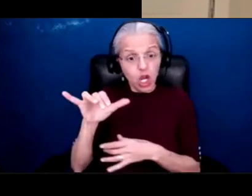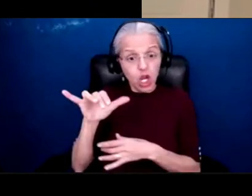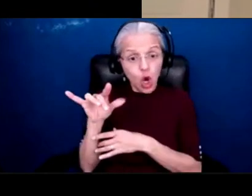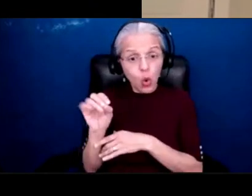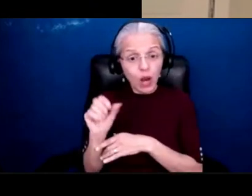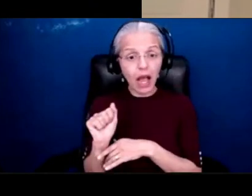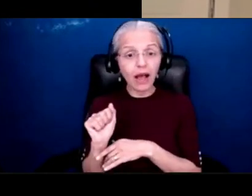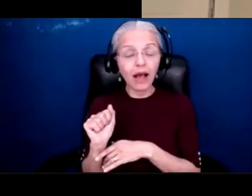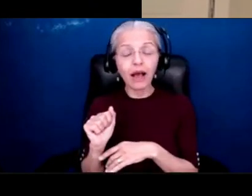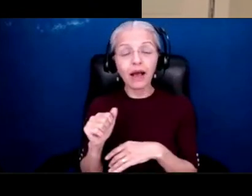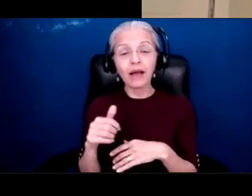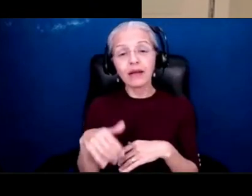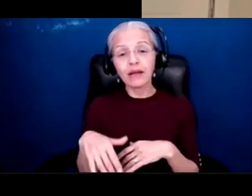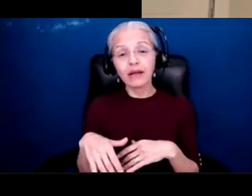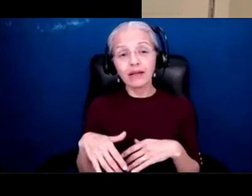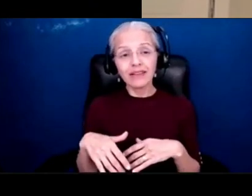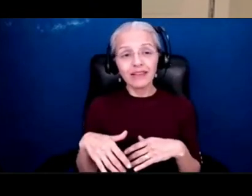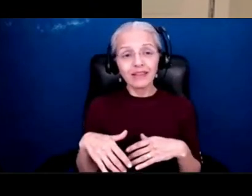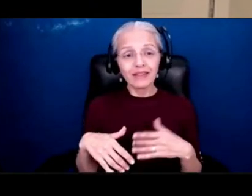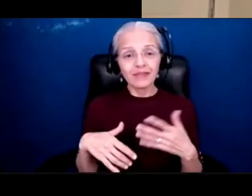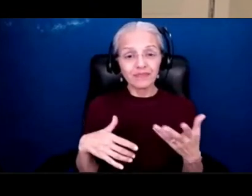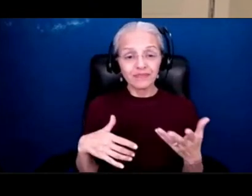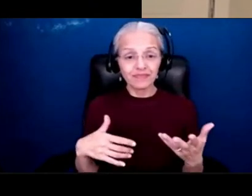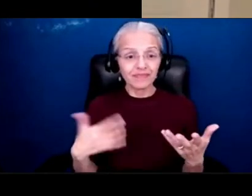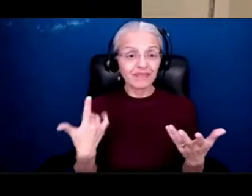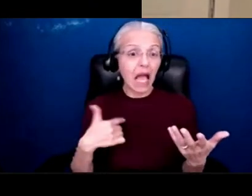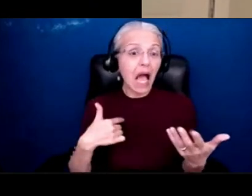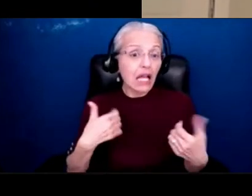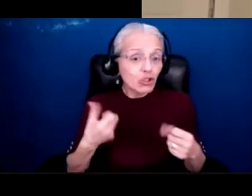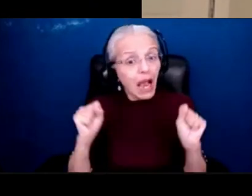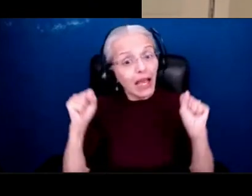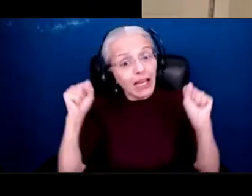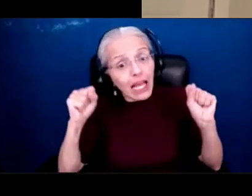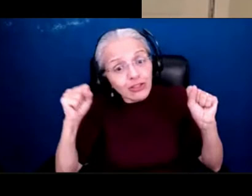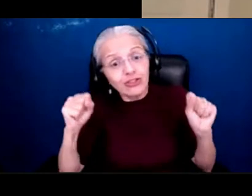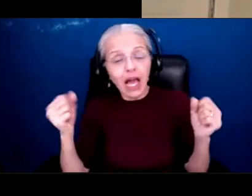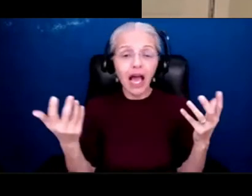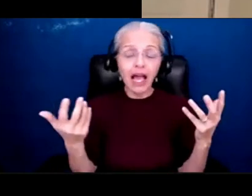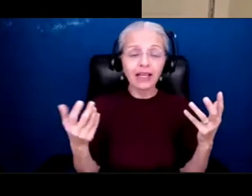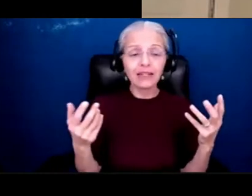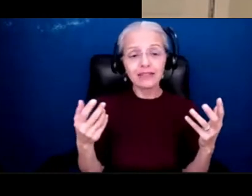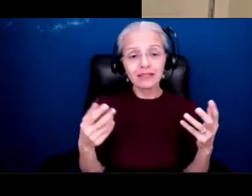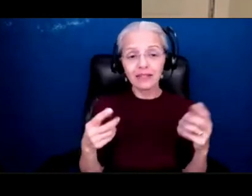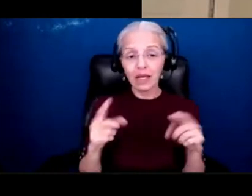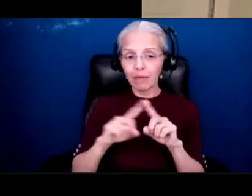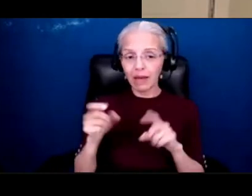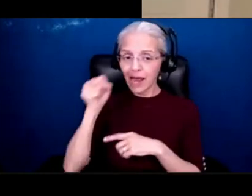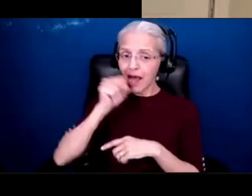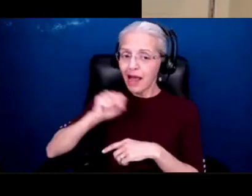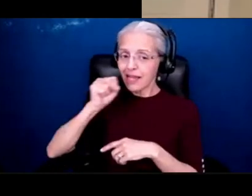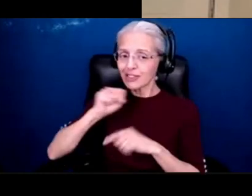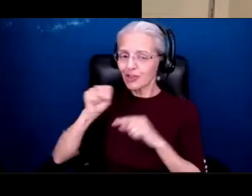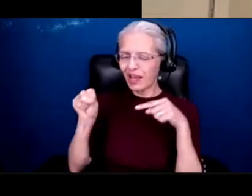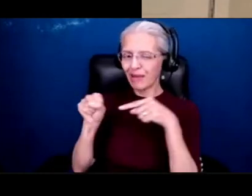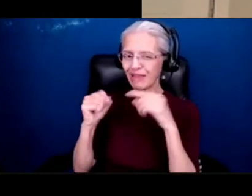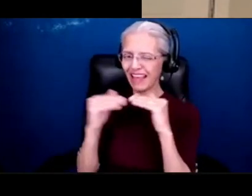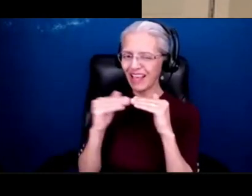I like people love to, you know, exercise, but ice cream is my yoga.